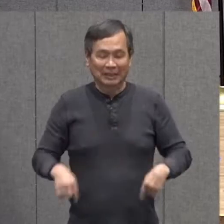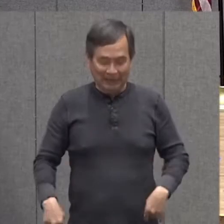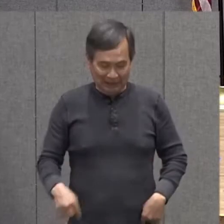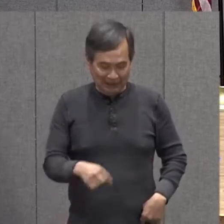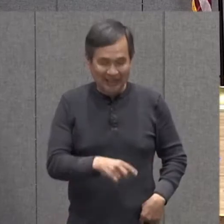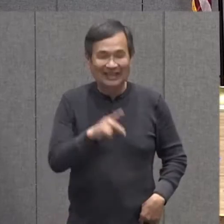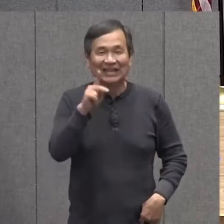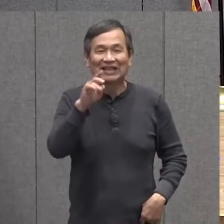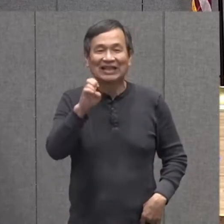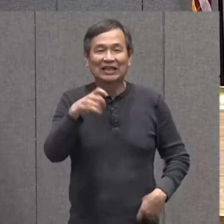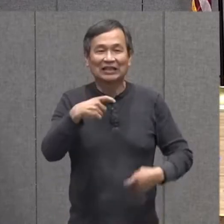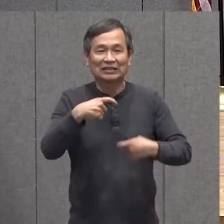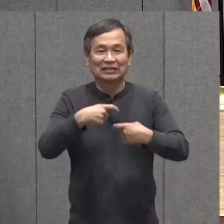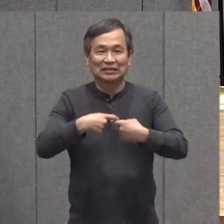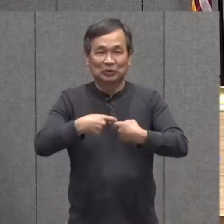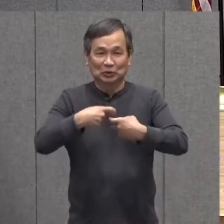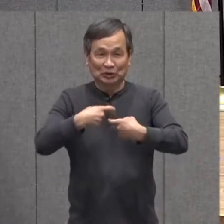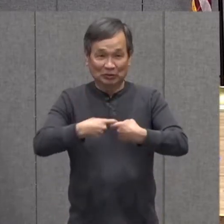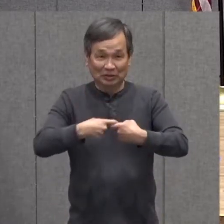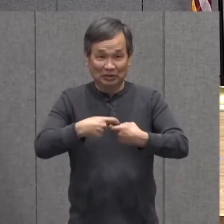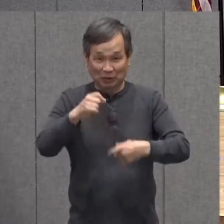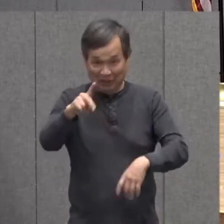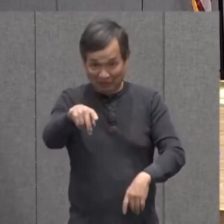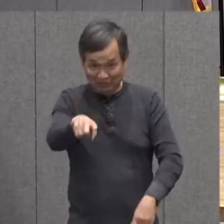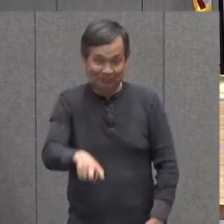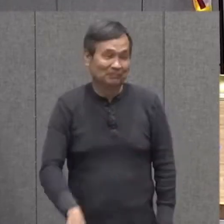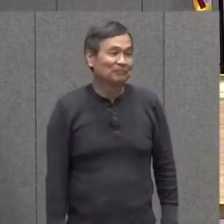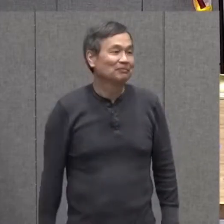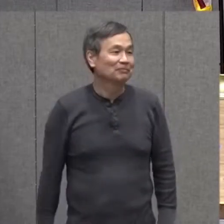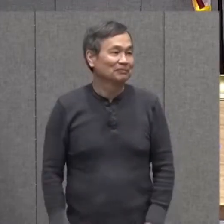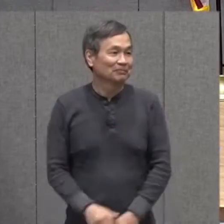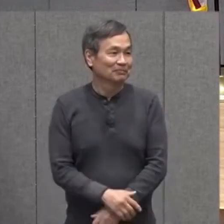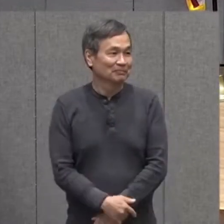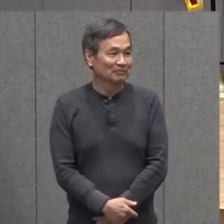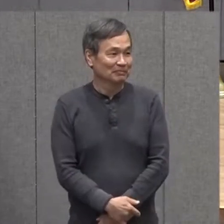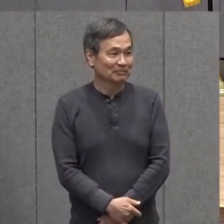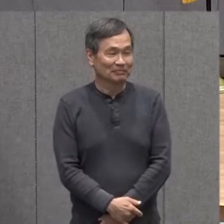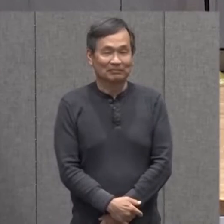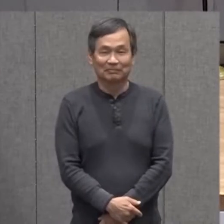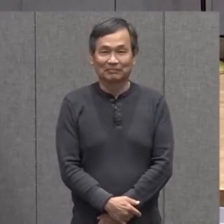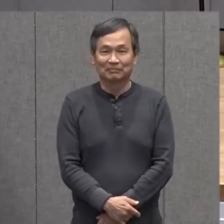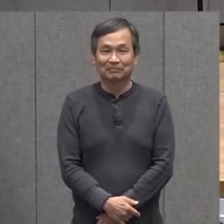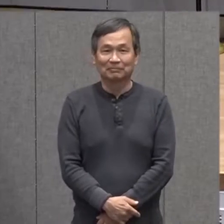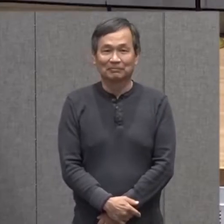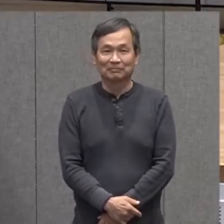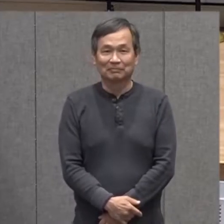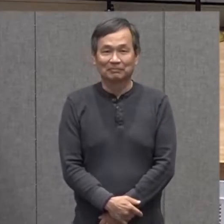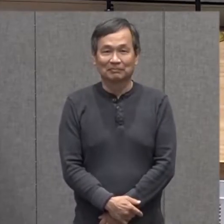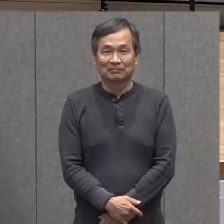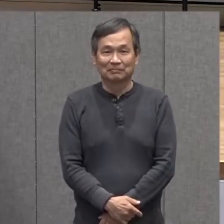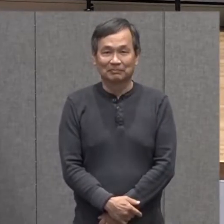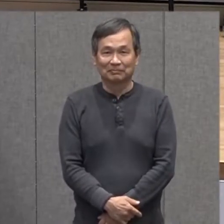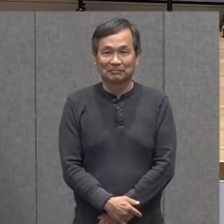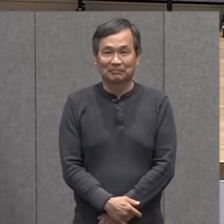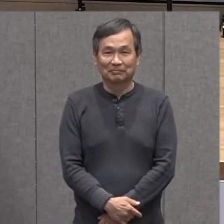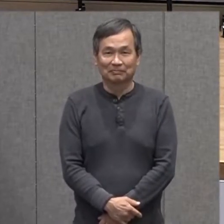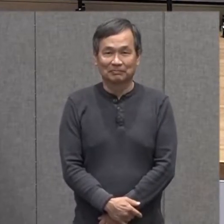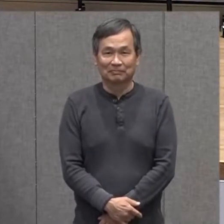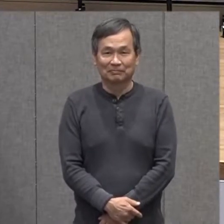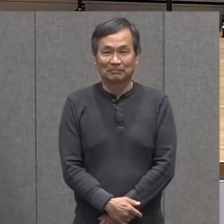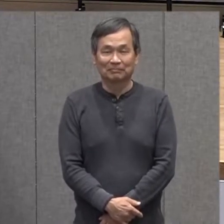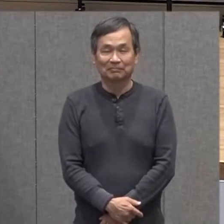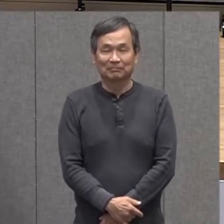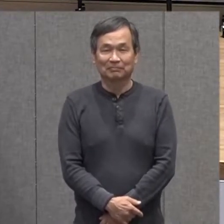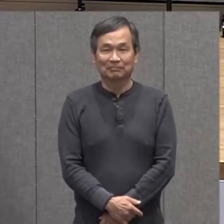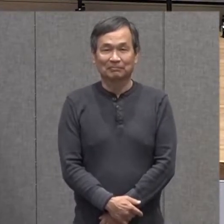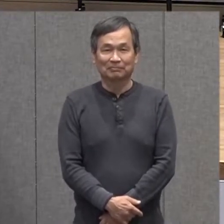crisscross applesauce, all right? Asegúrate que todos los muebles están lejos para que no quiebres nada. Te vas a